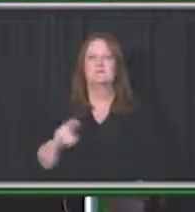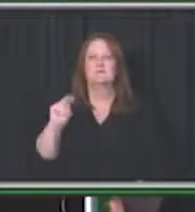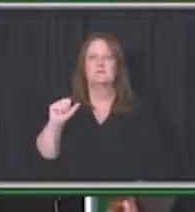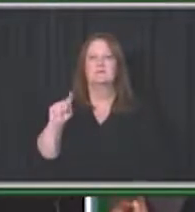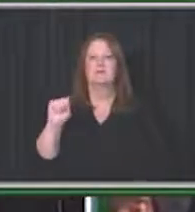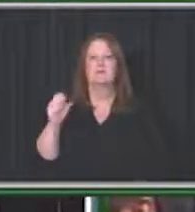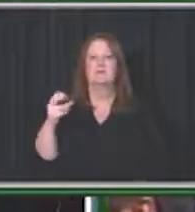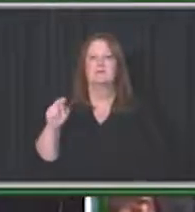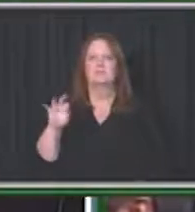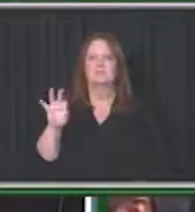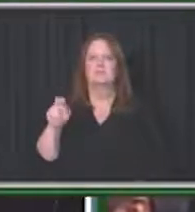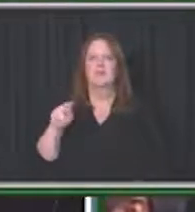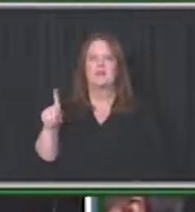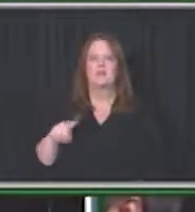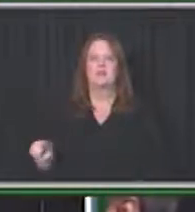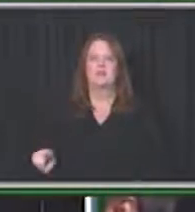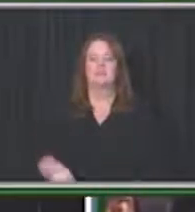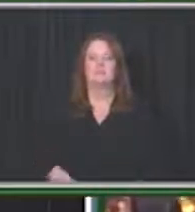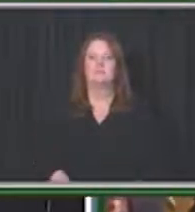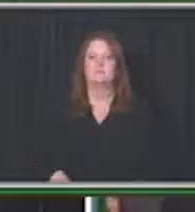Natasha Fernandez.